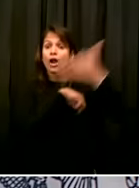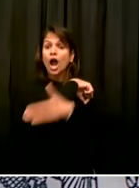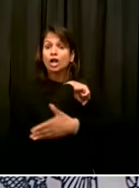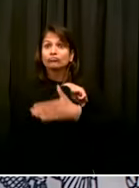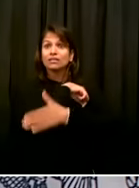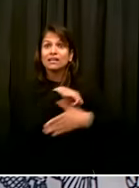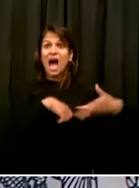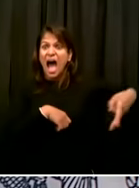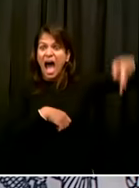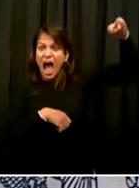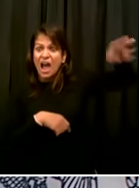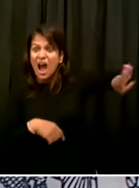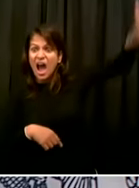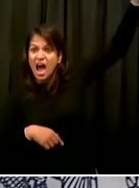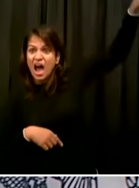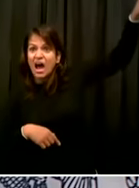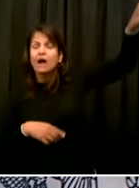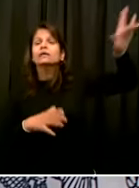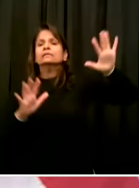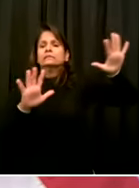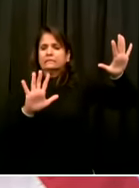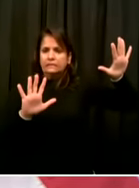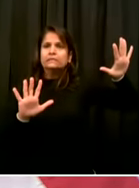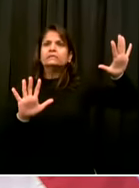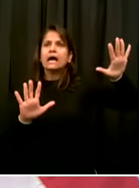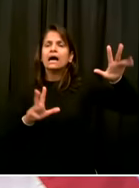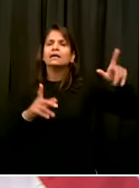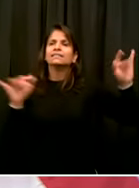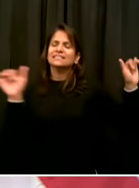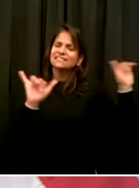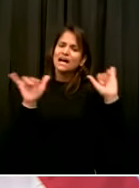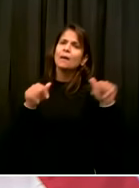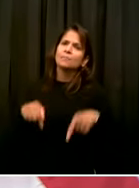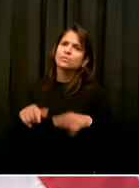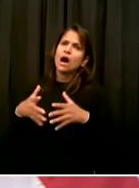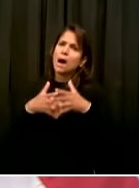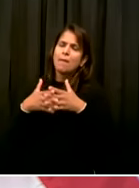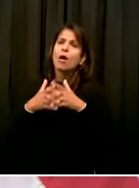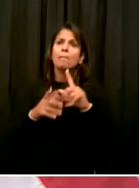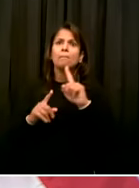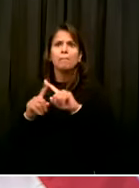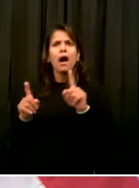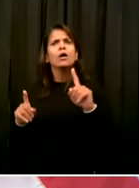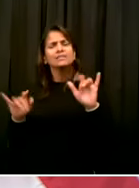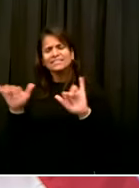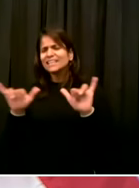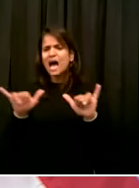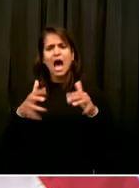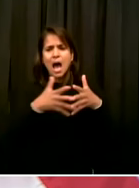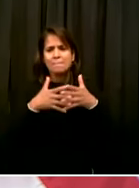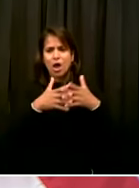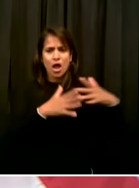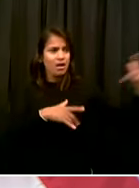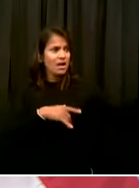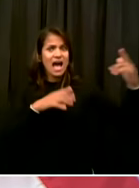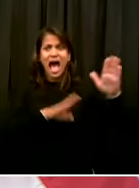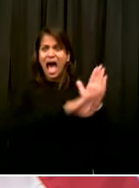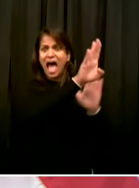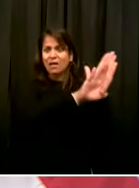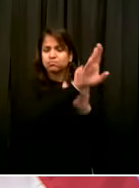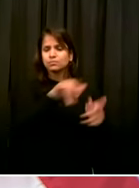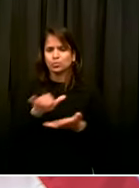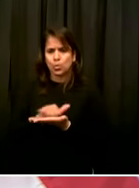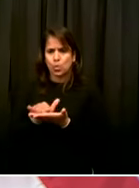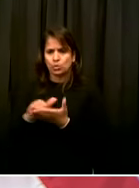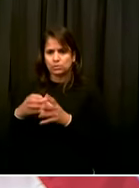to be precautions taken. Go ahead, doctor. Yes, sir, that's exactly right. And I think the key point is the